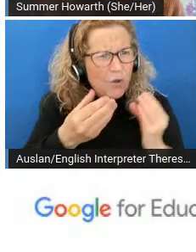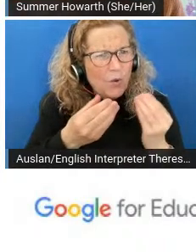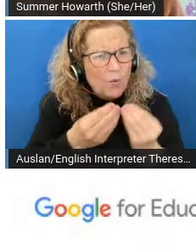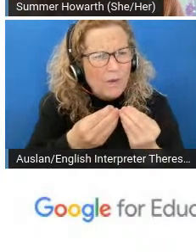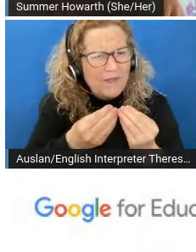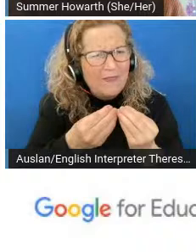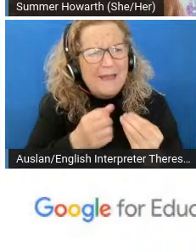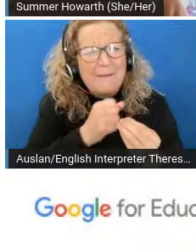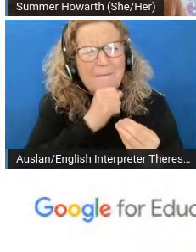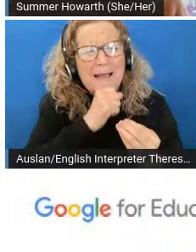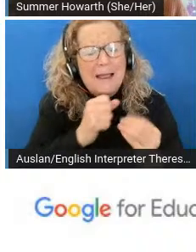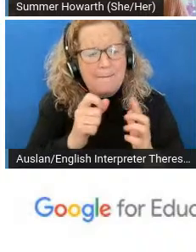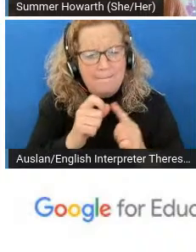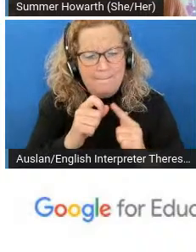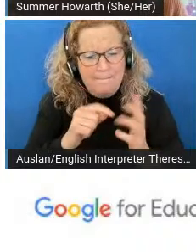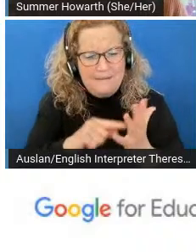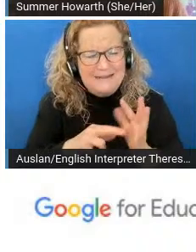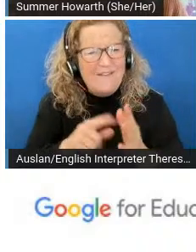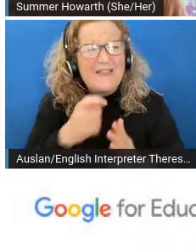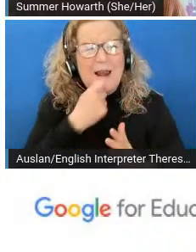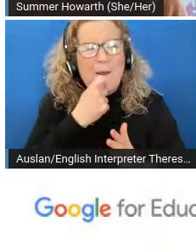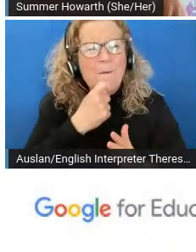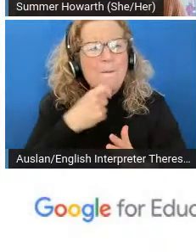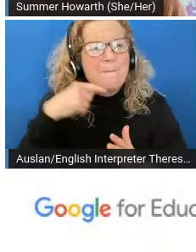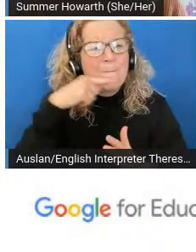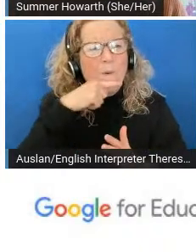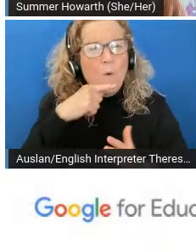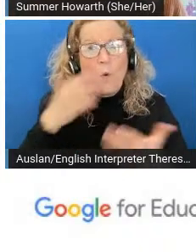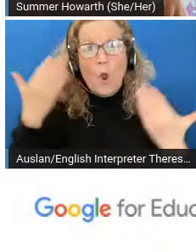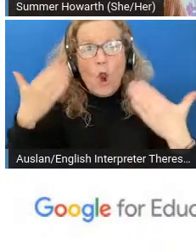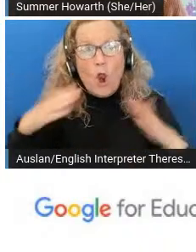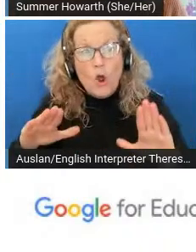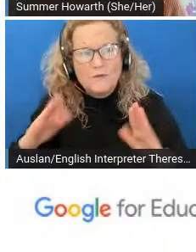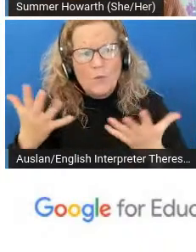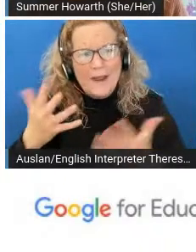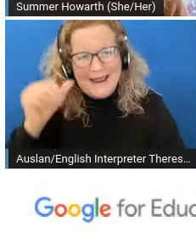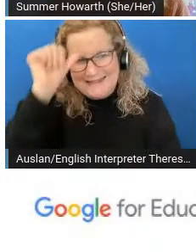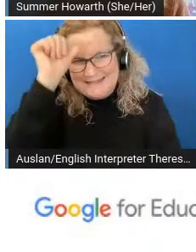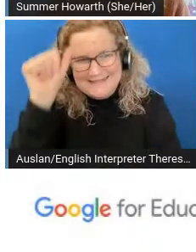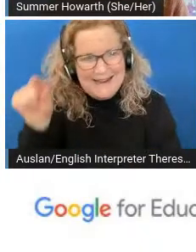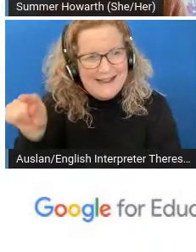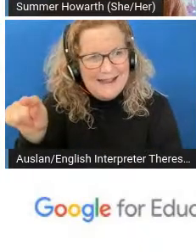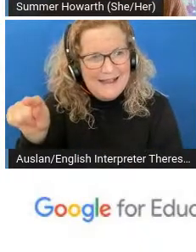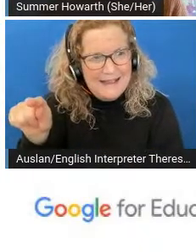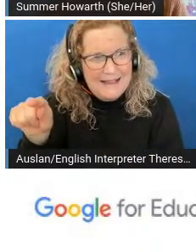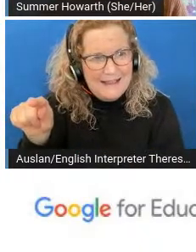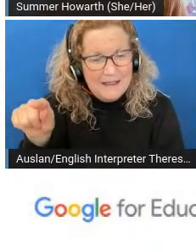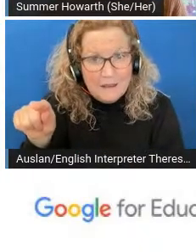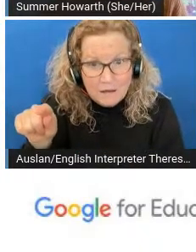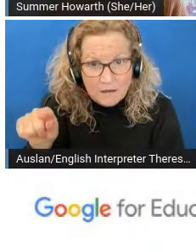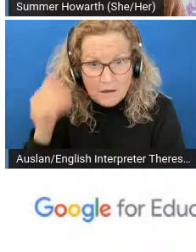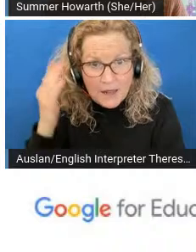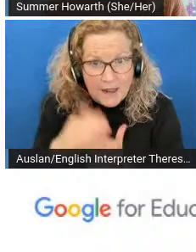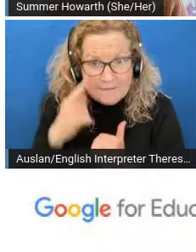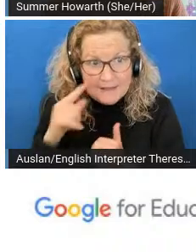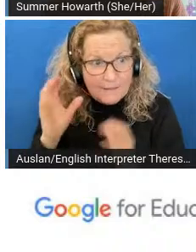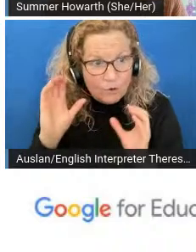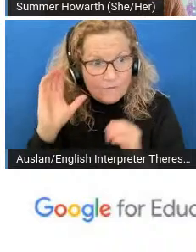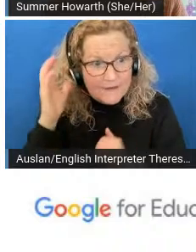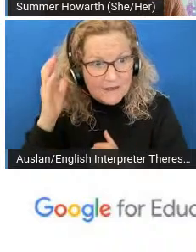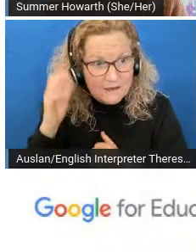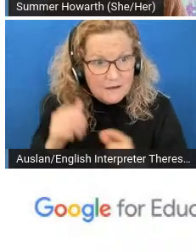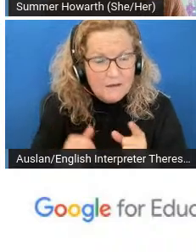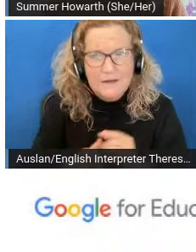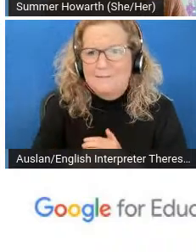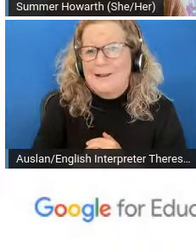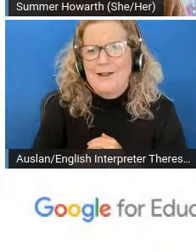guy, the little boy who gets lost in India. Have you not seen this movie? No. Okay, we're